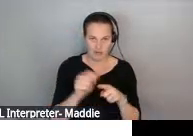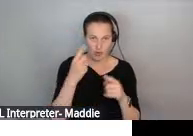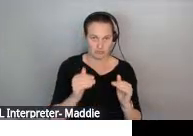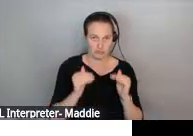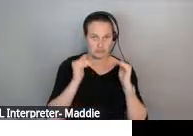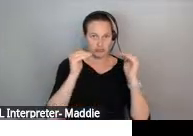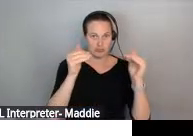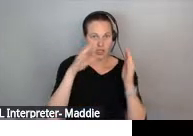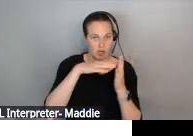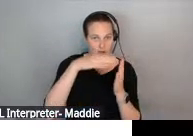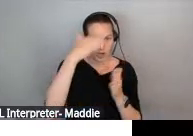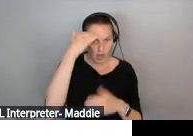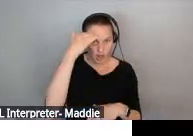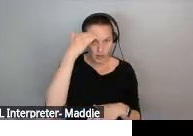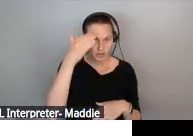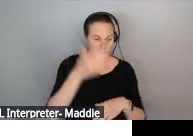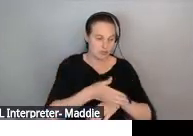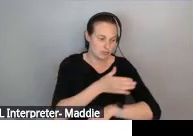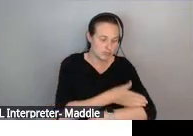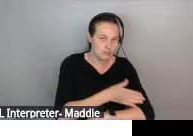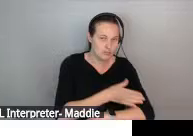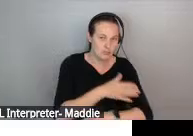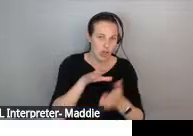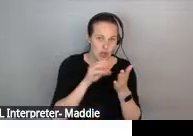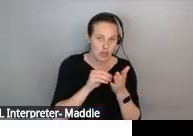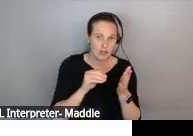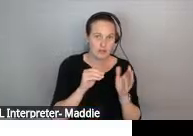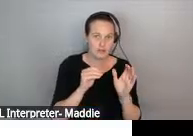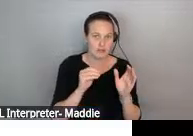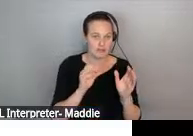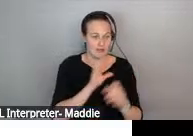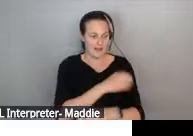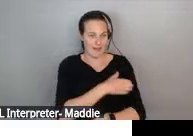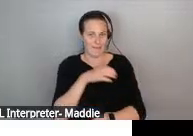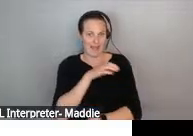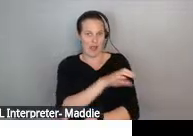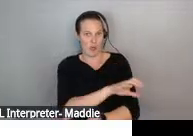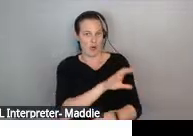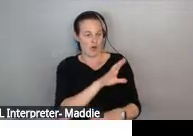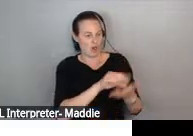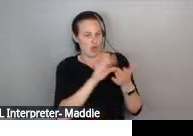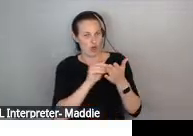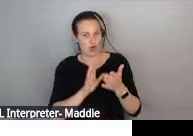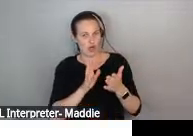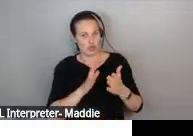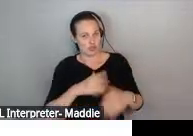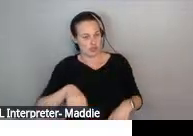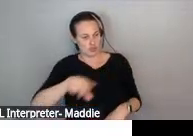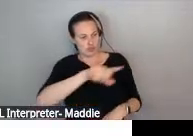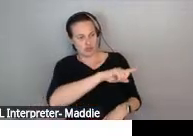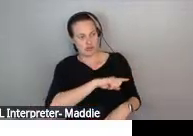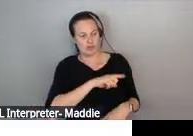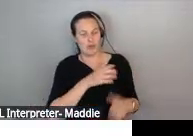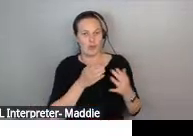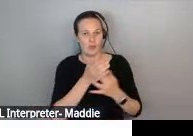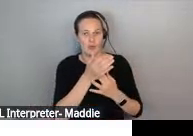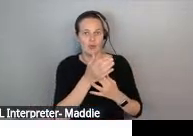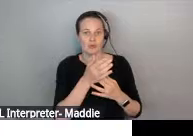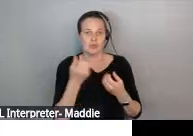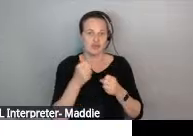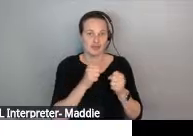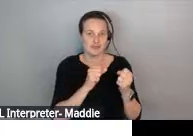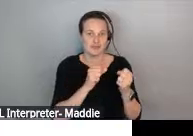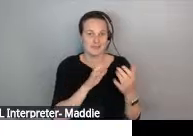improve learning and performance, and empower learners through strategic design,